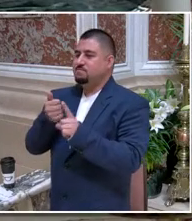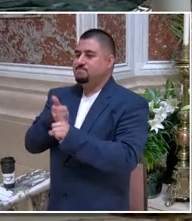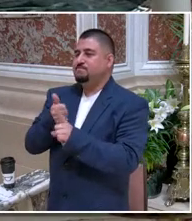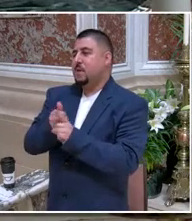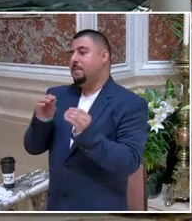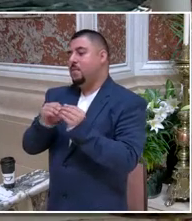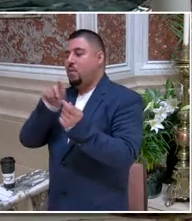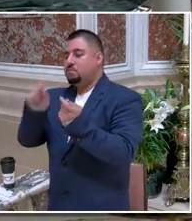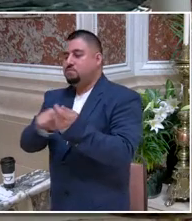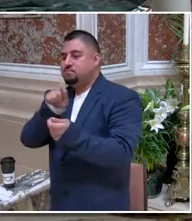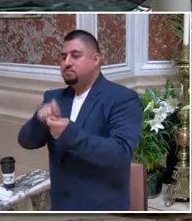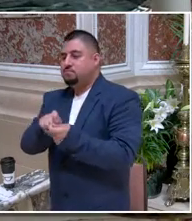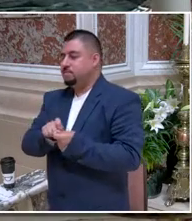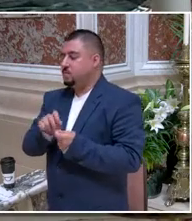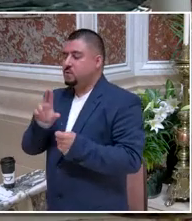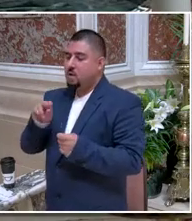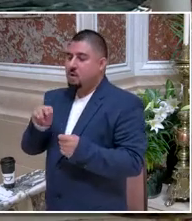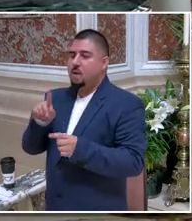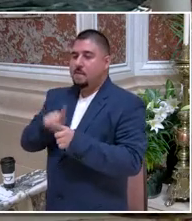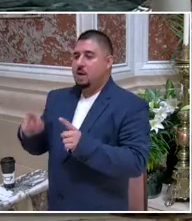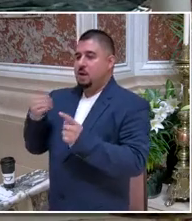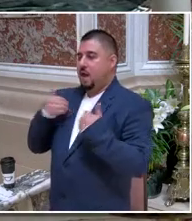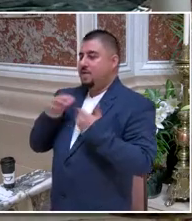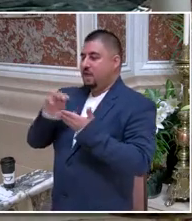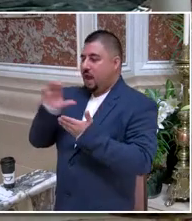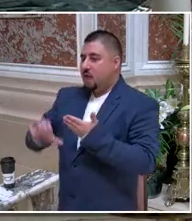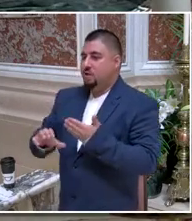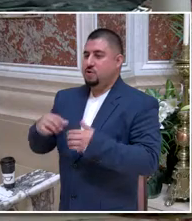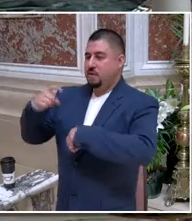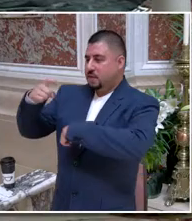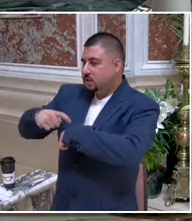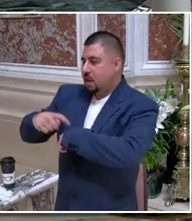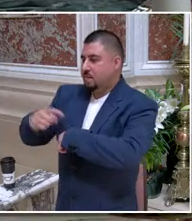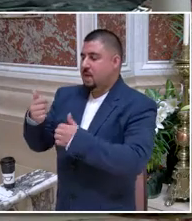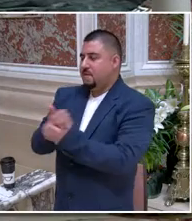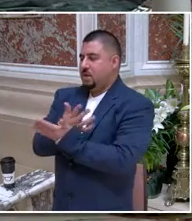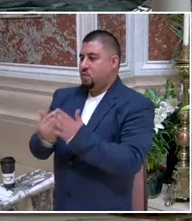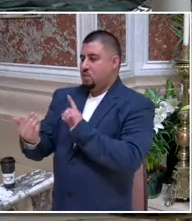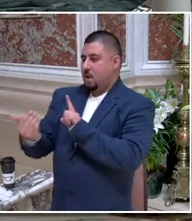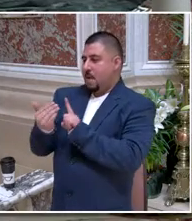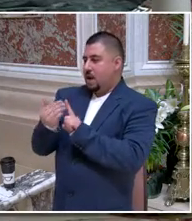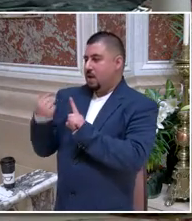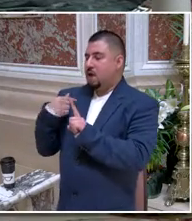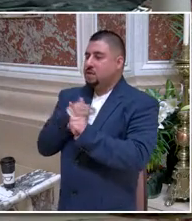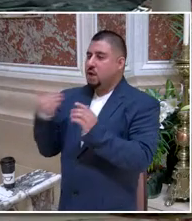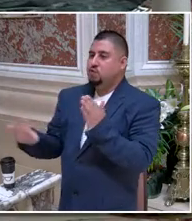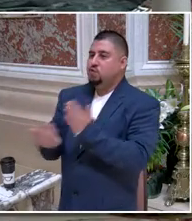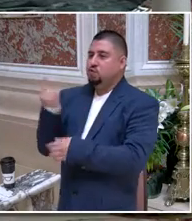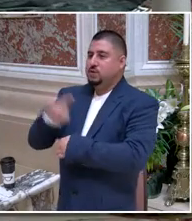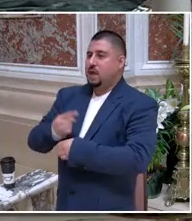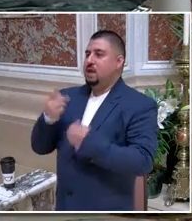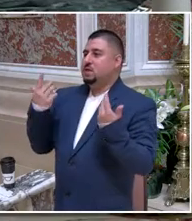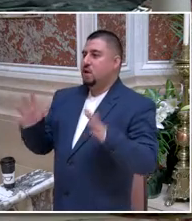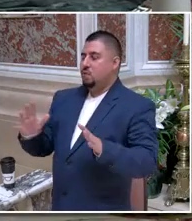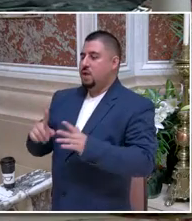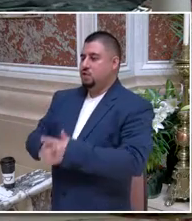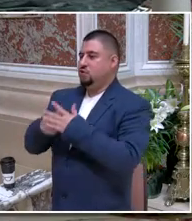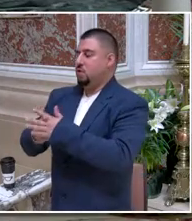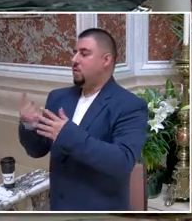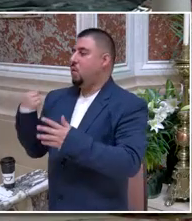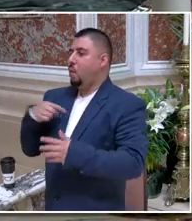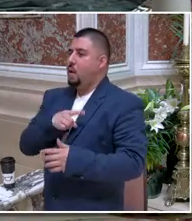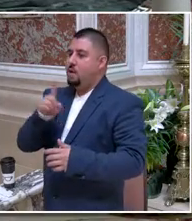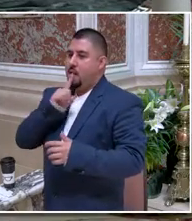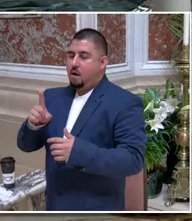more precise, but to have them remind us all that a new day has dawned and we